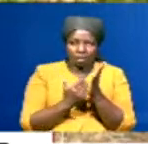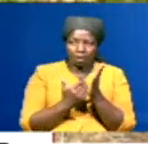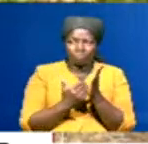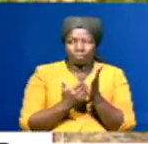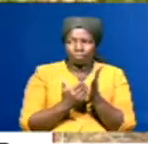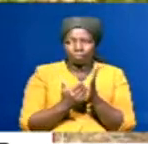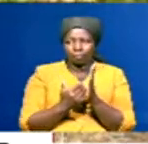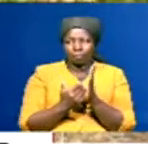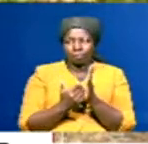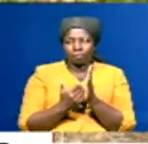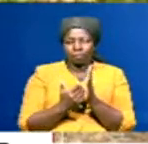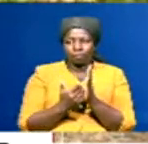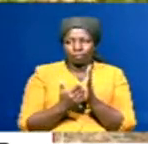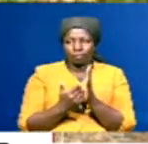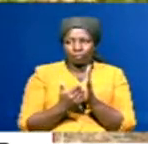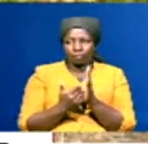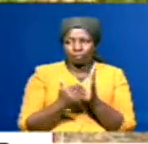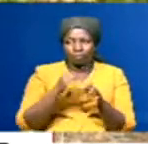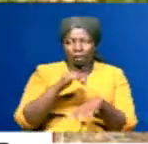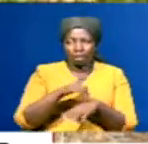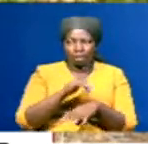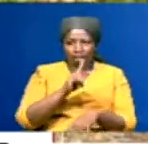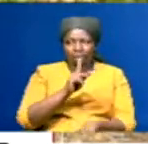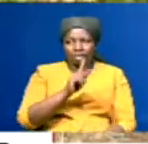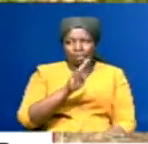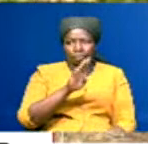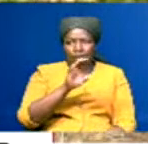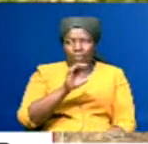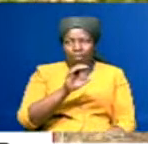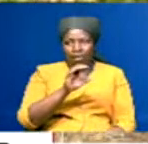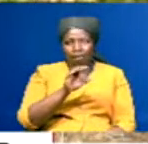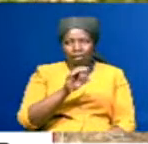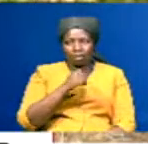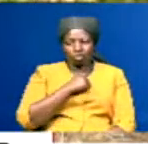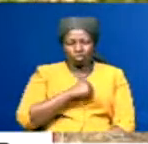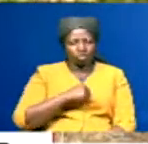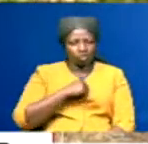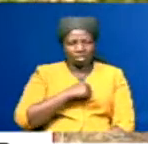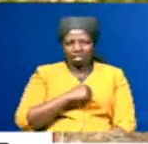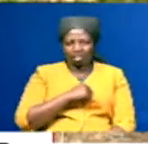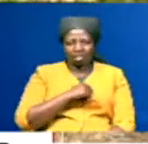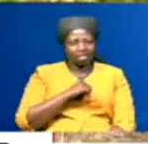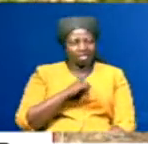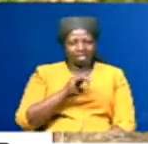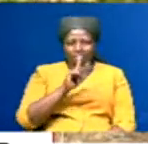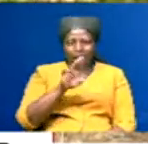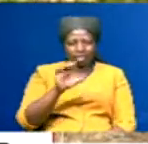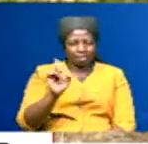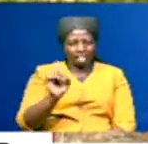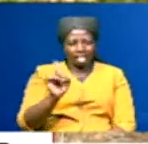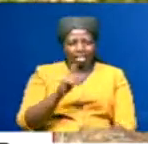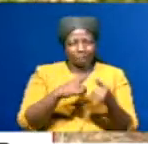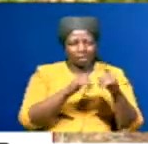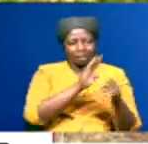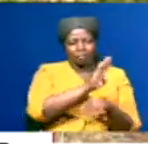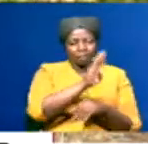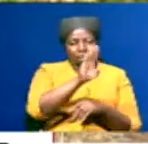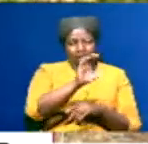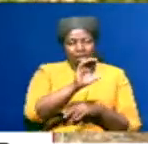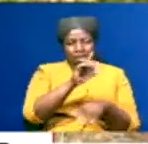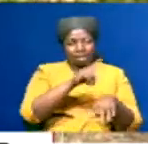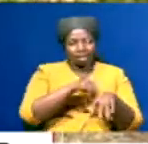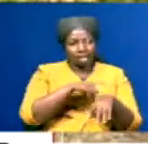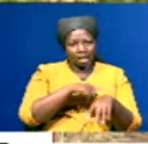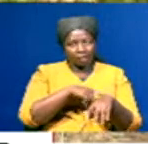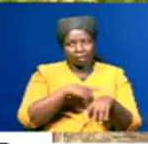at KBC, not KBC, BBC. And then I became more known than